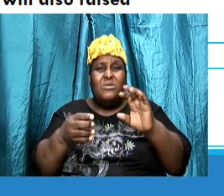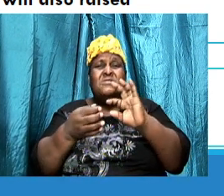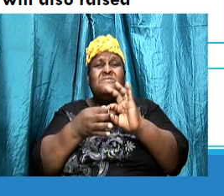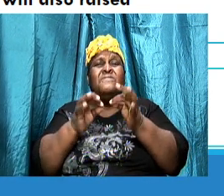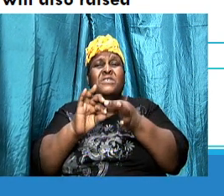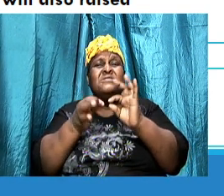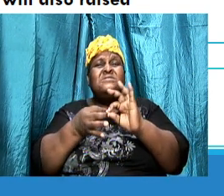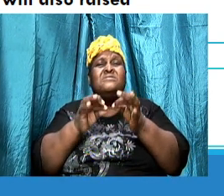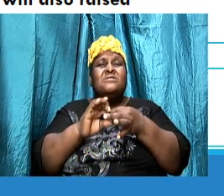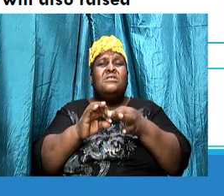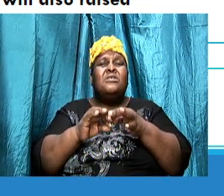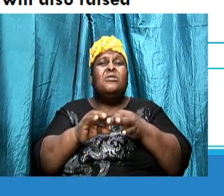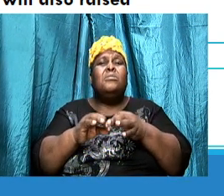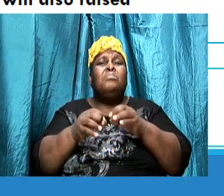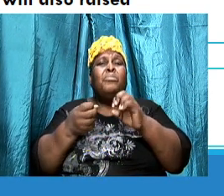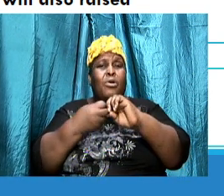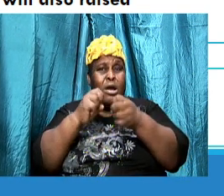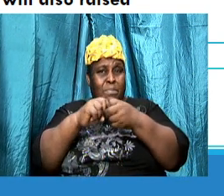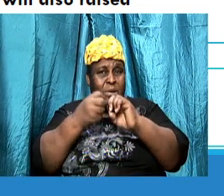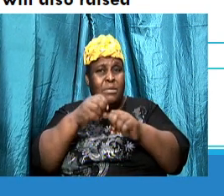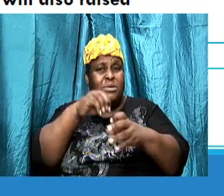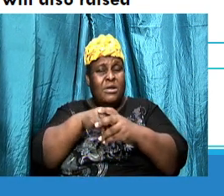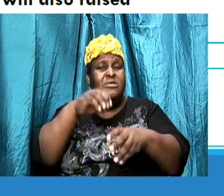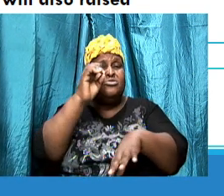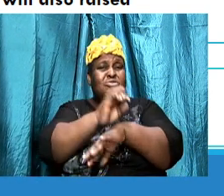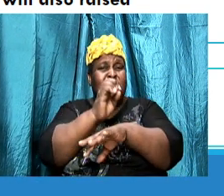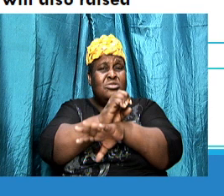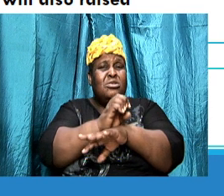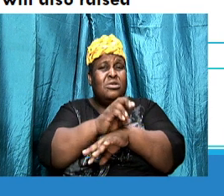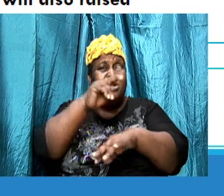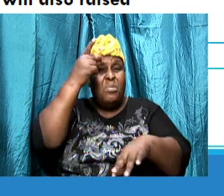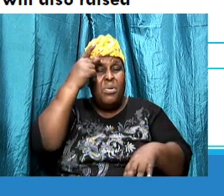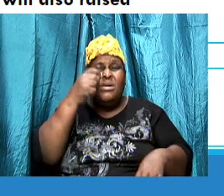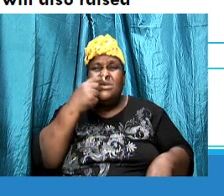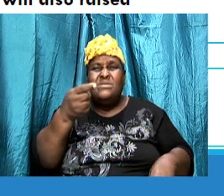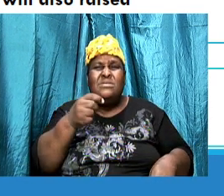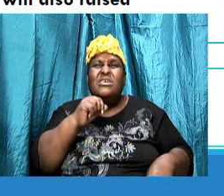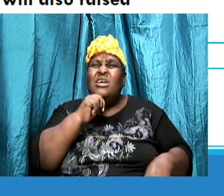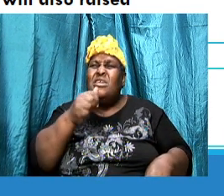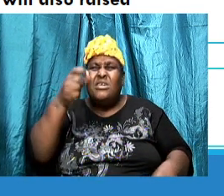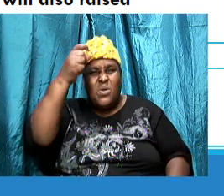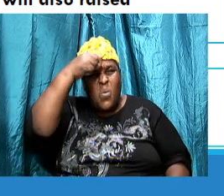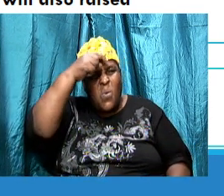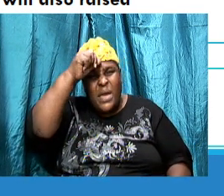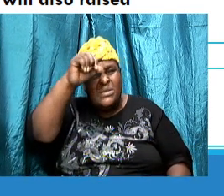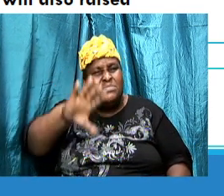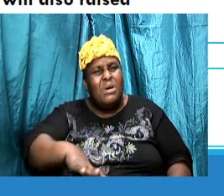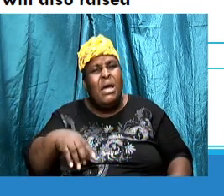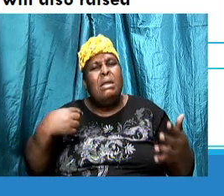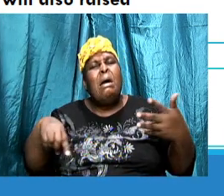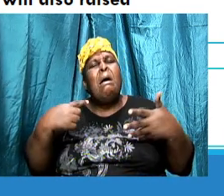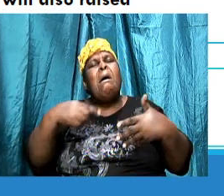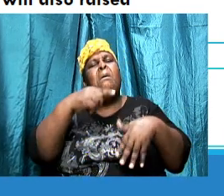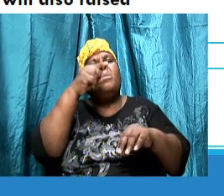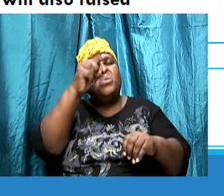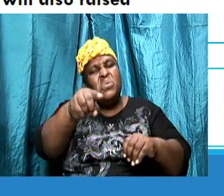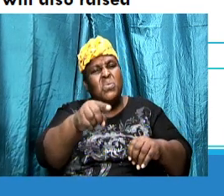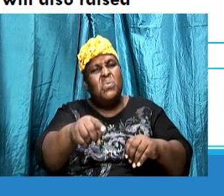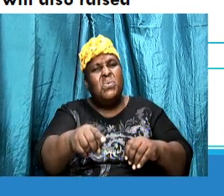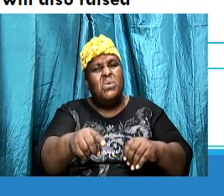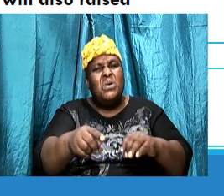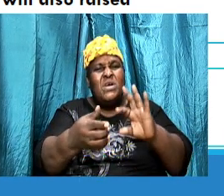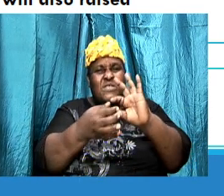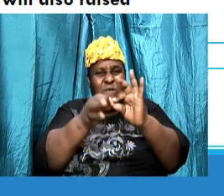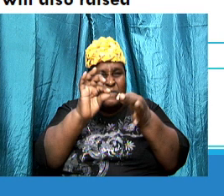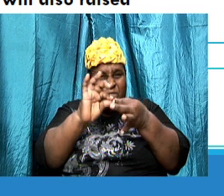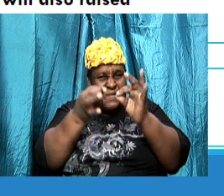You know, Paul said, look here, is there not a wise man among you that could judge between the issue? You know, God